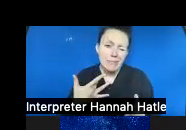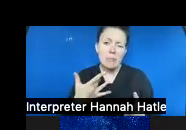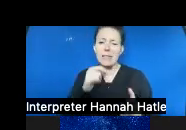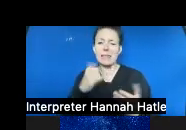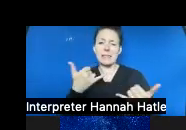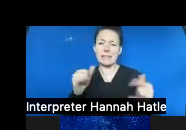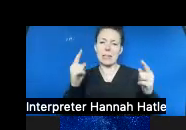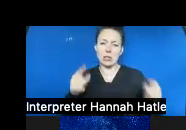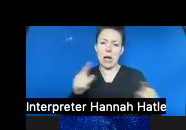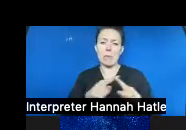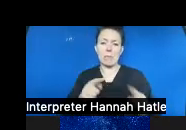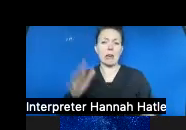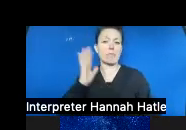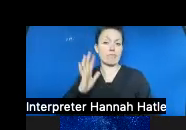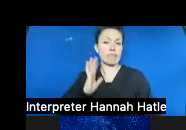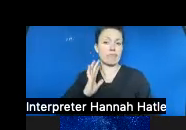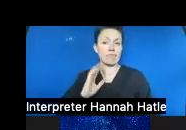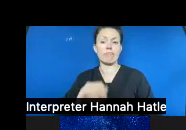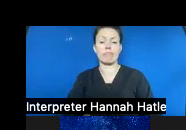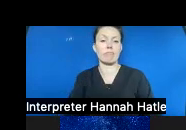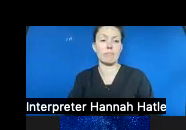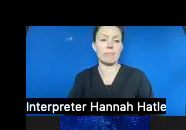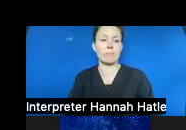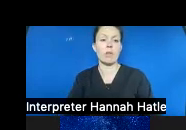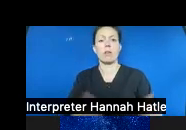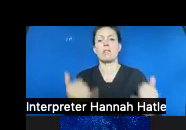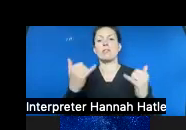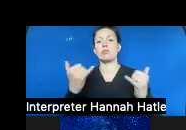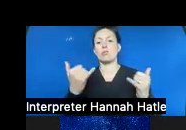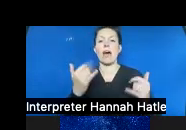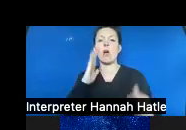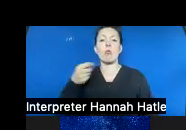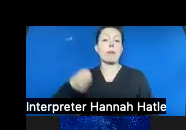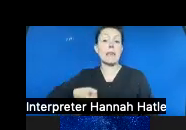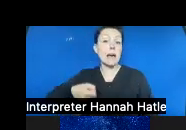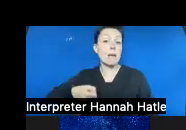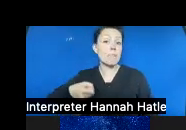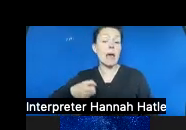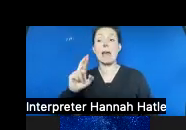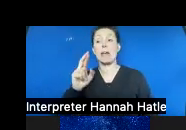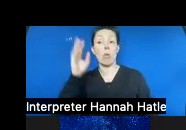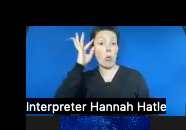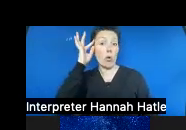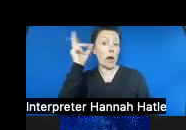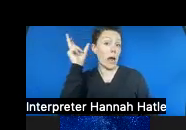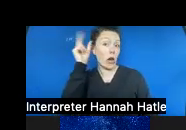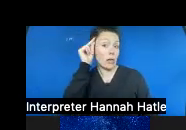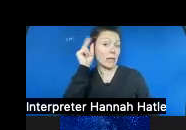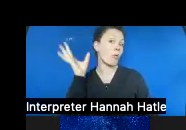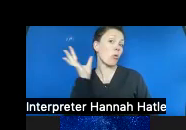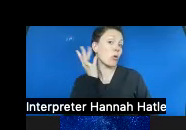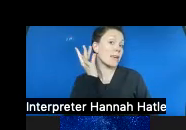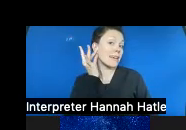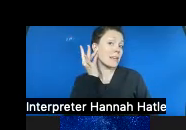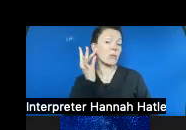bag, a certain design or color. It can be a hair clip, it can be an earring. They got very, as